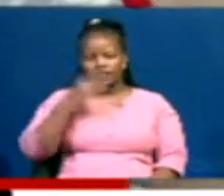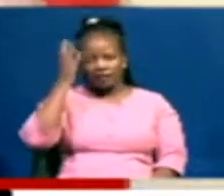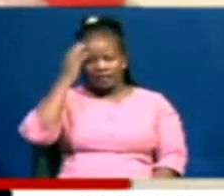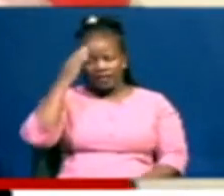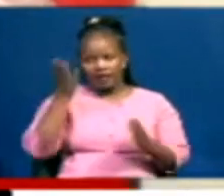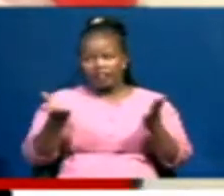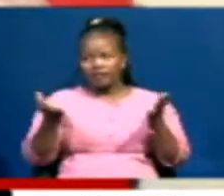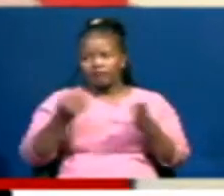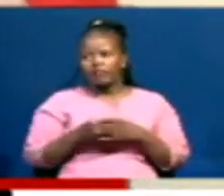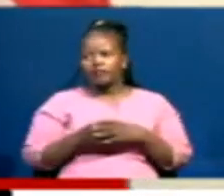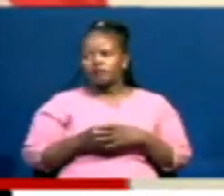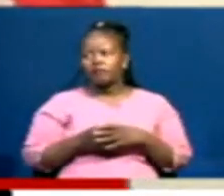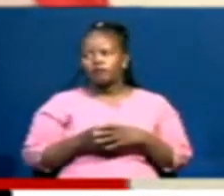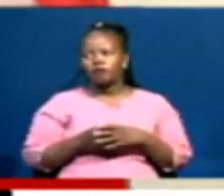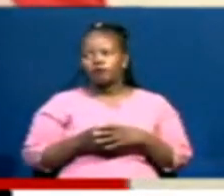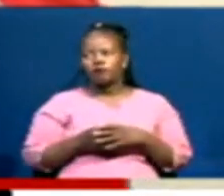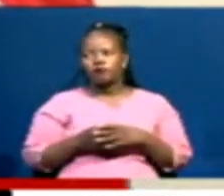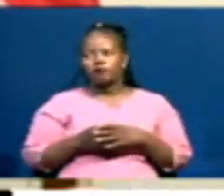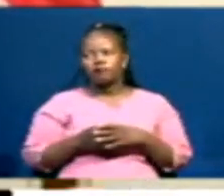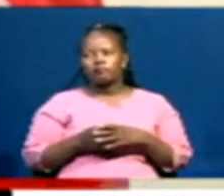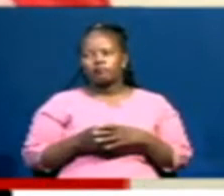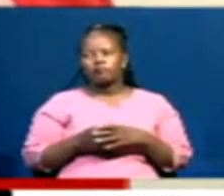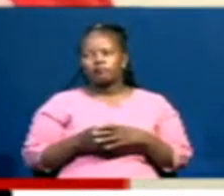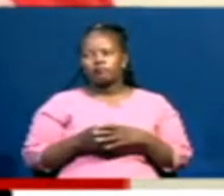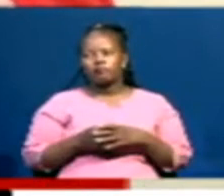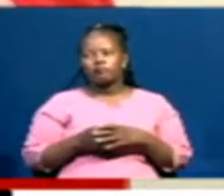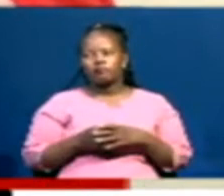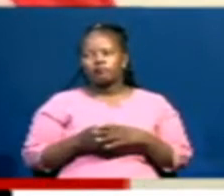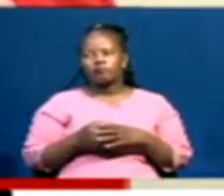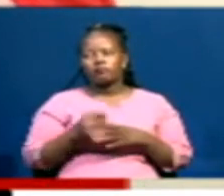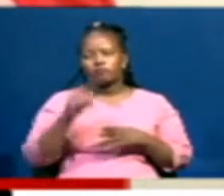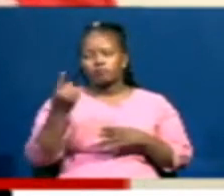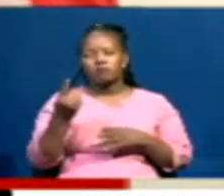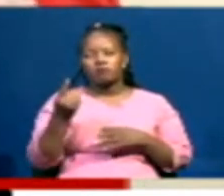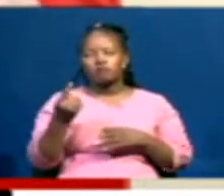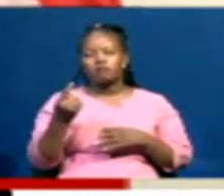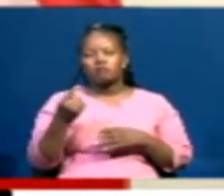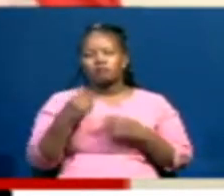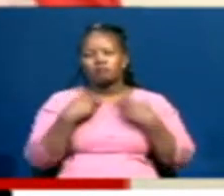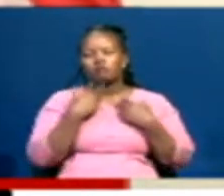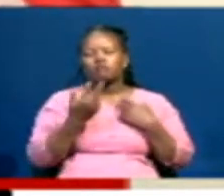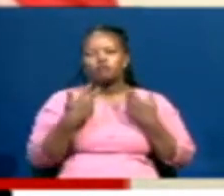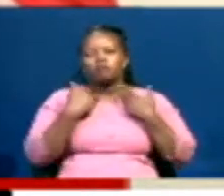one of the key drivers for business. So, first of all, it's a product for us. It's an exportable product. It's one of the drivers for